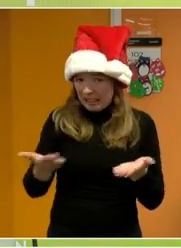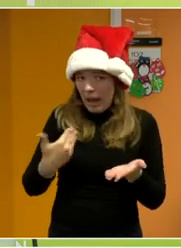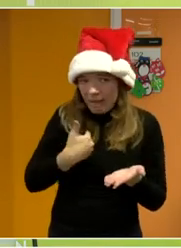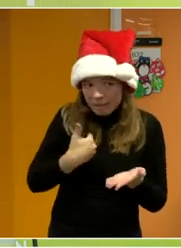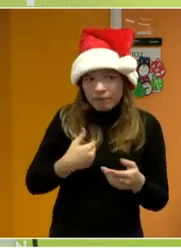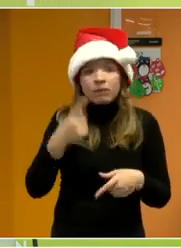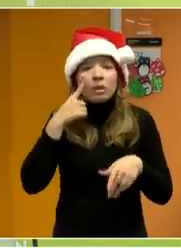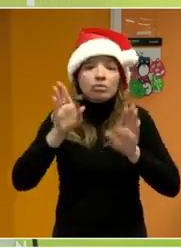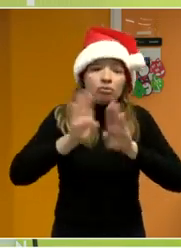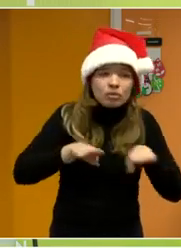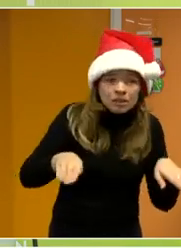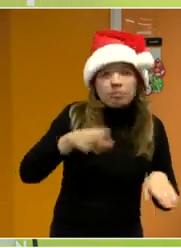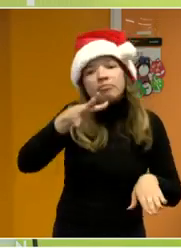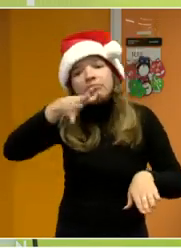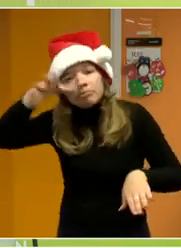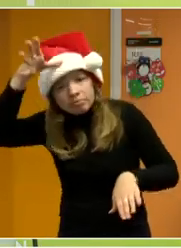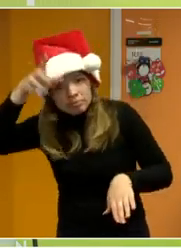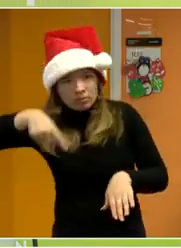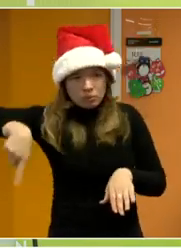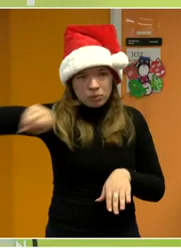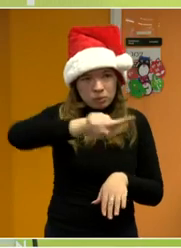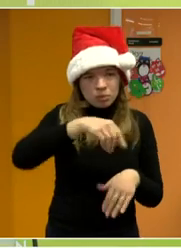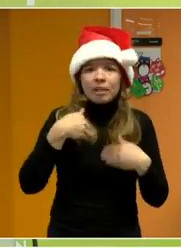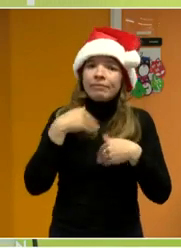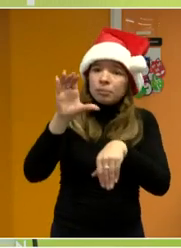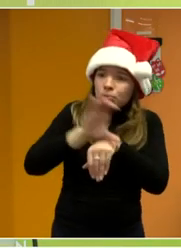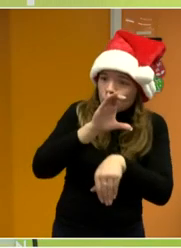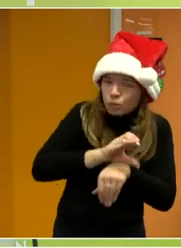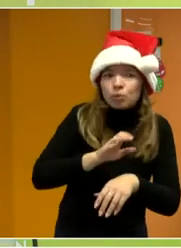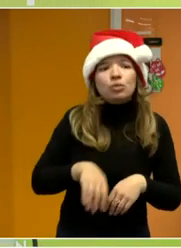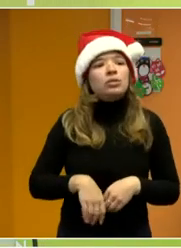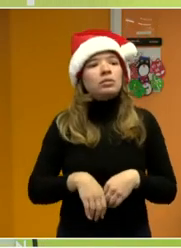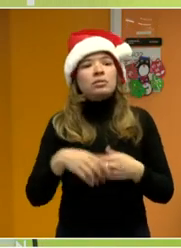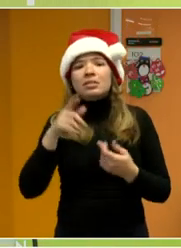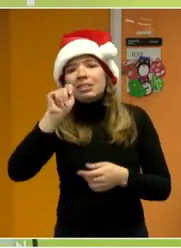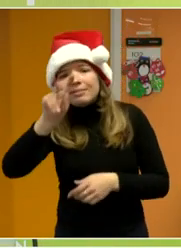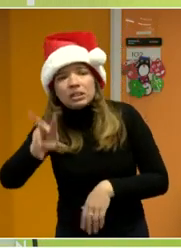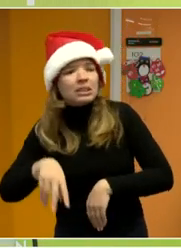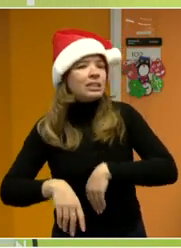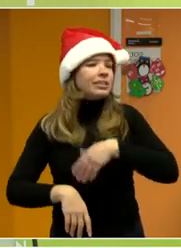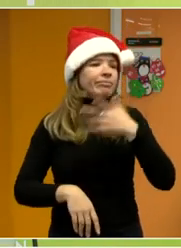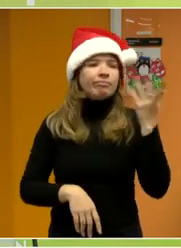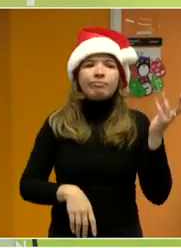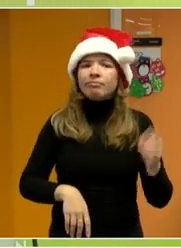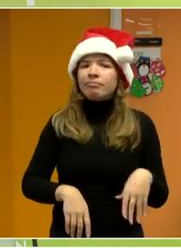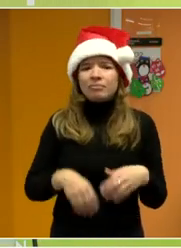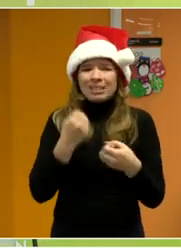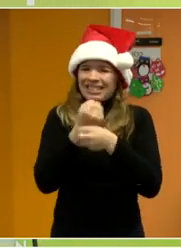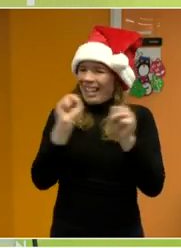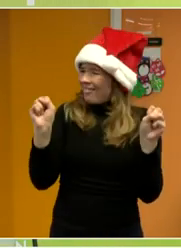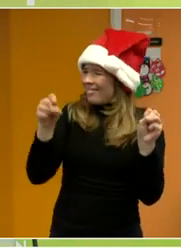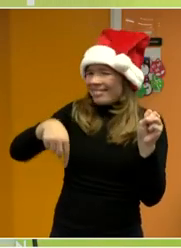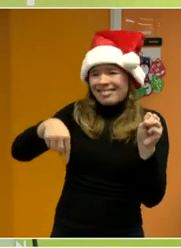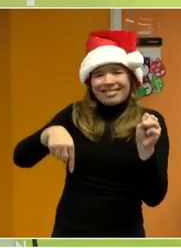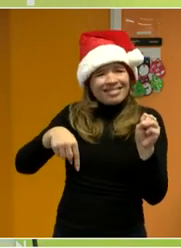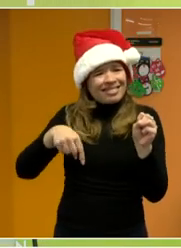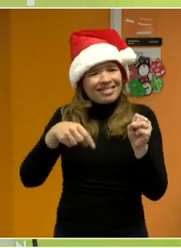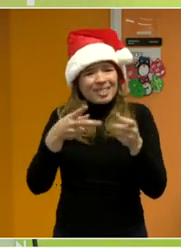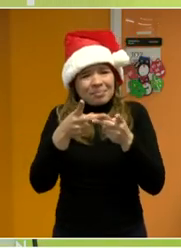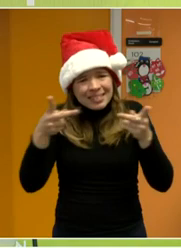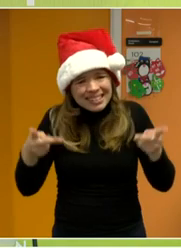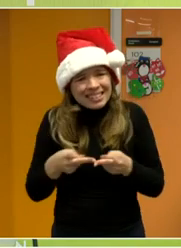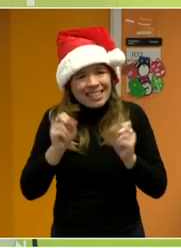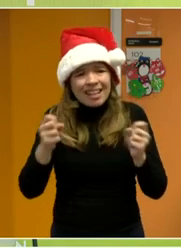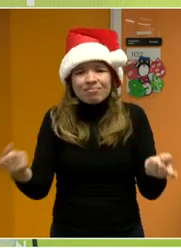computer access, obviously television, and just really safe spaces for young people to gather. And